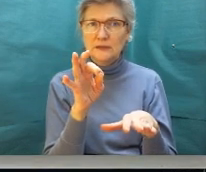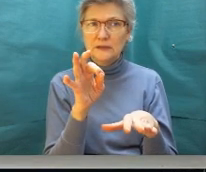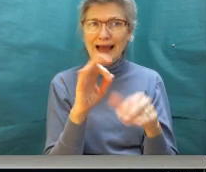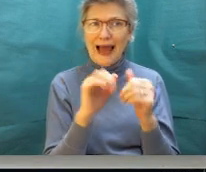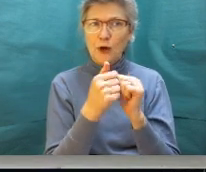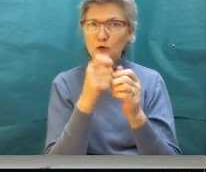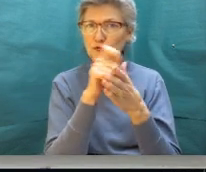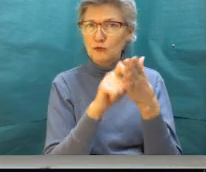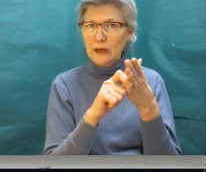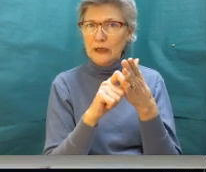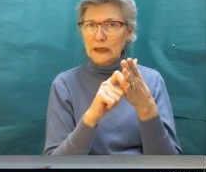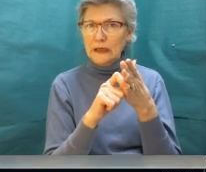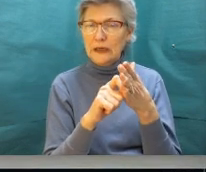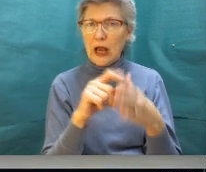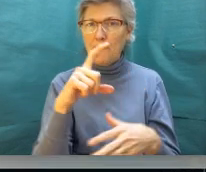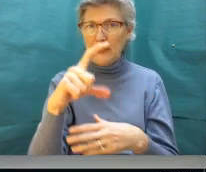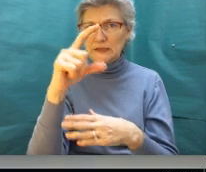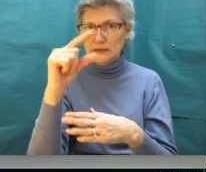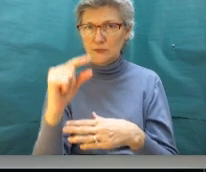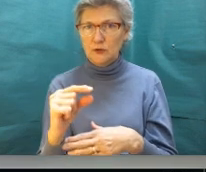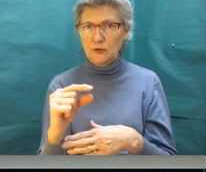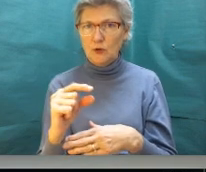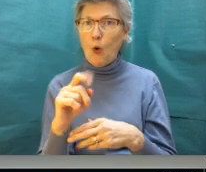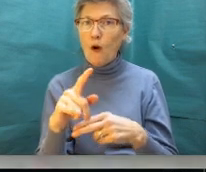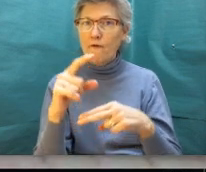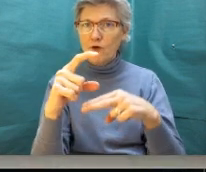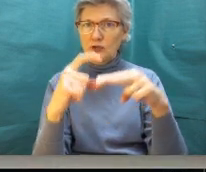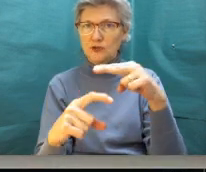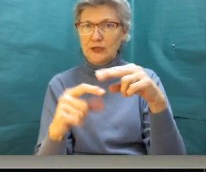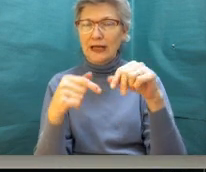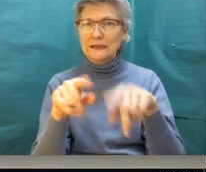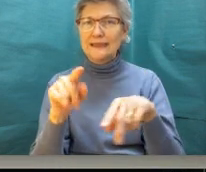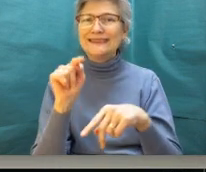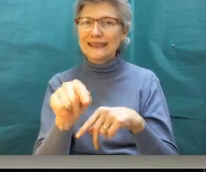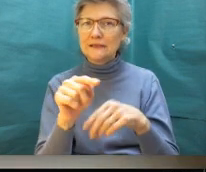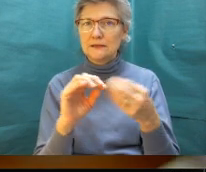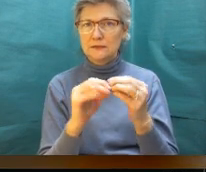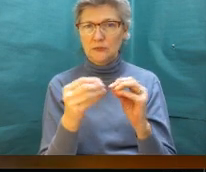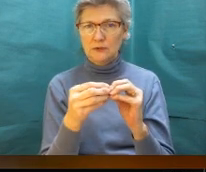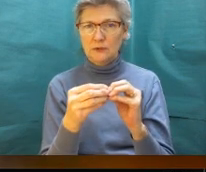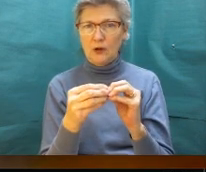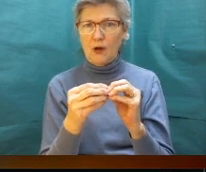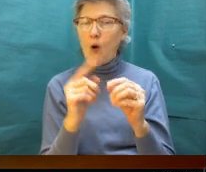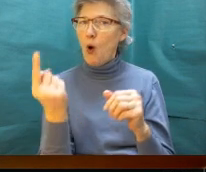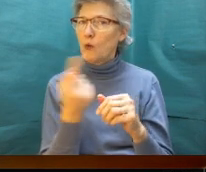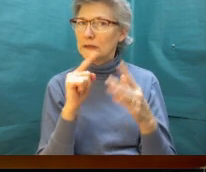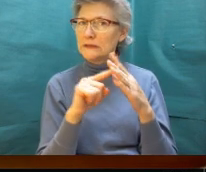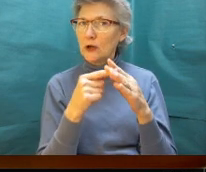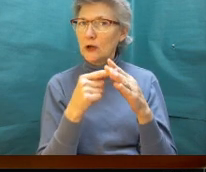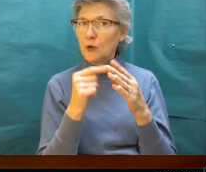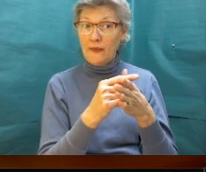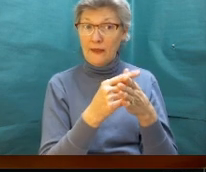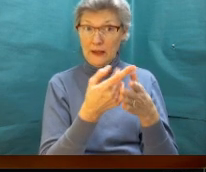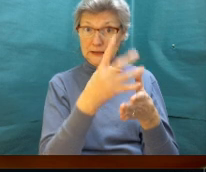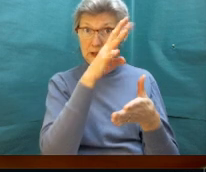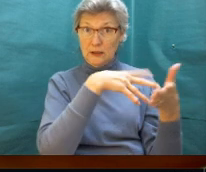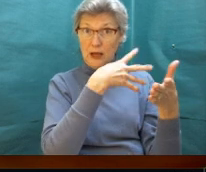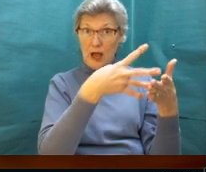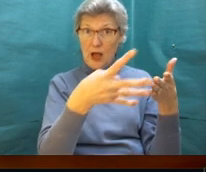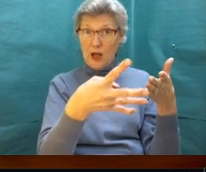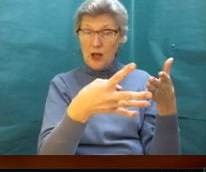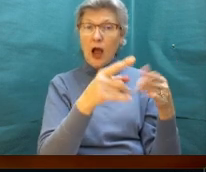how to write a mixed number or a fraction as a decimal, always starting with this visual model to help us